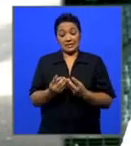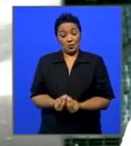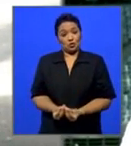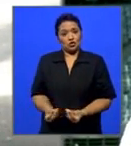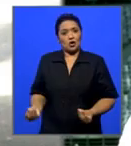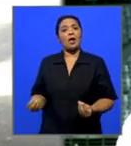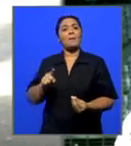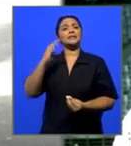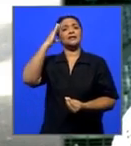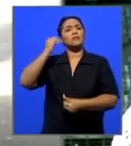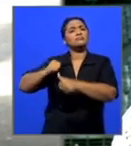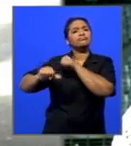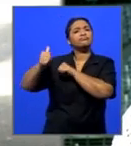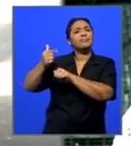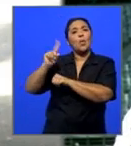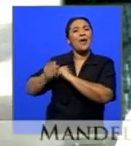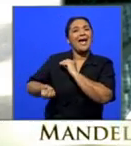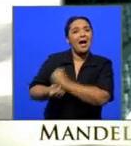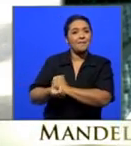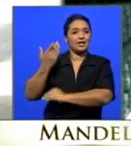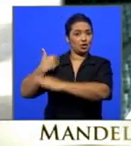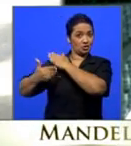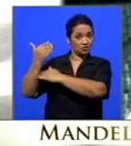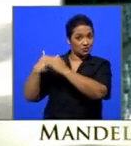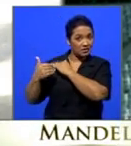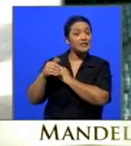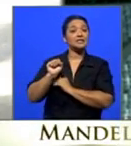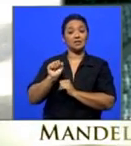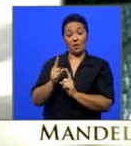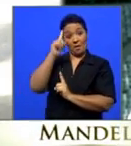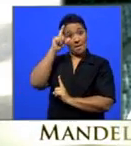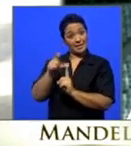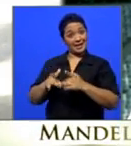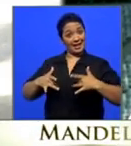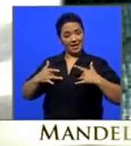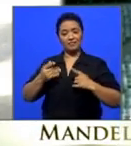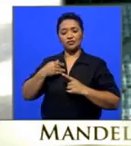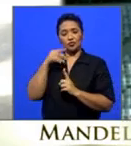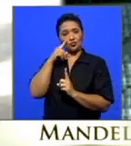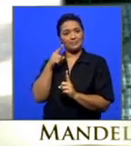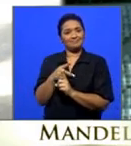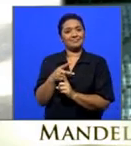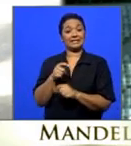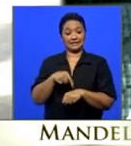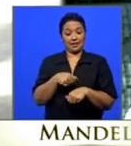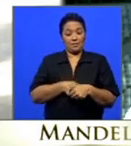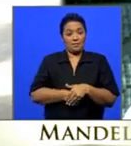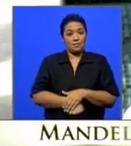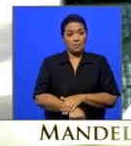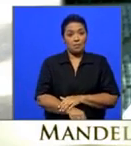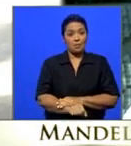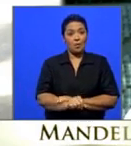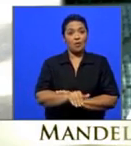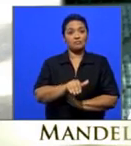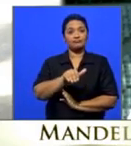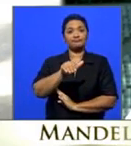know our heritage. So we are looking at Mandela's life from the day he was born until